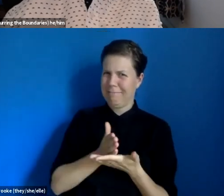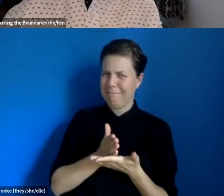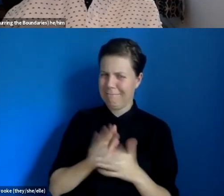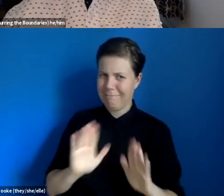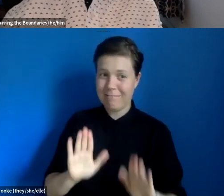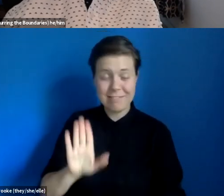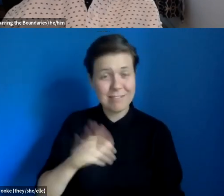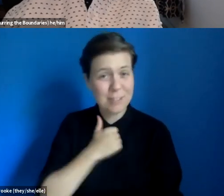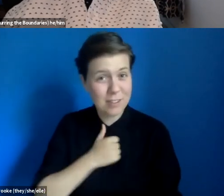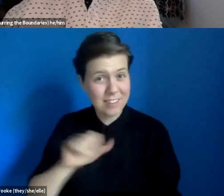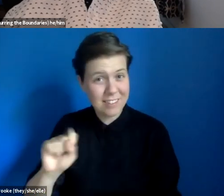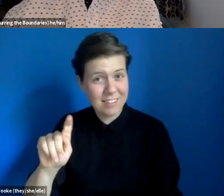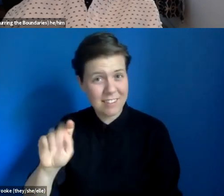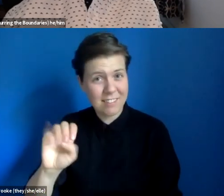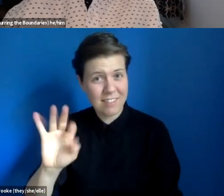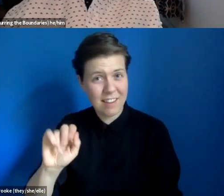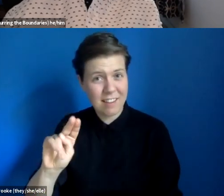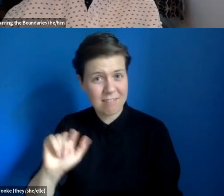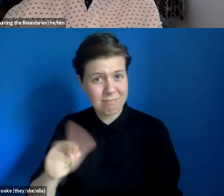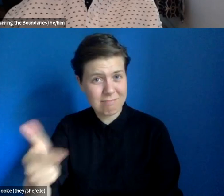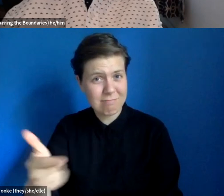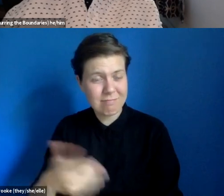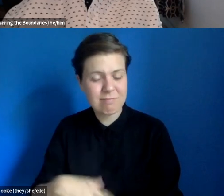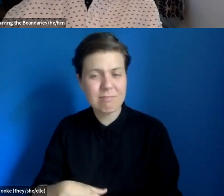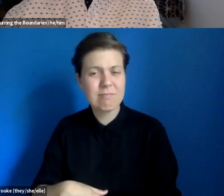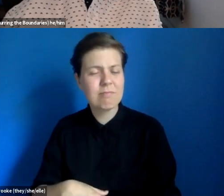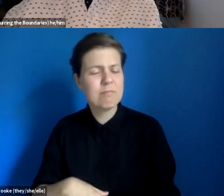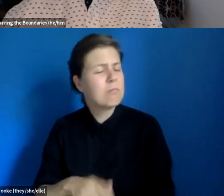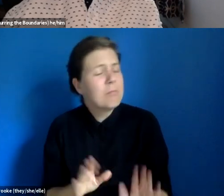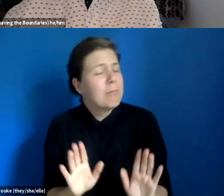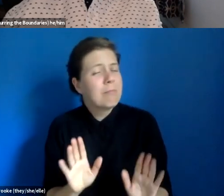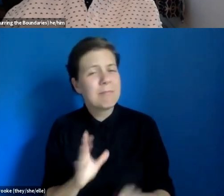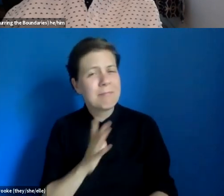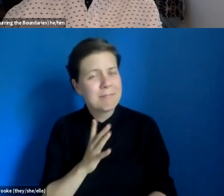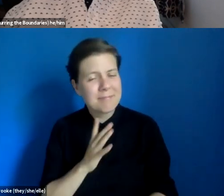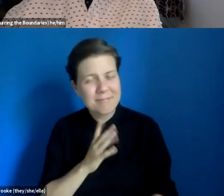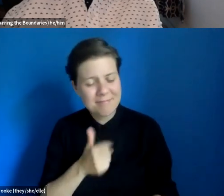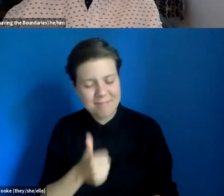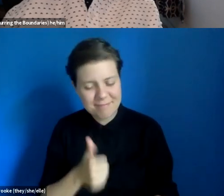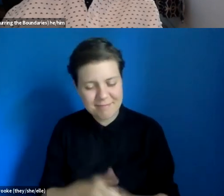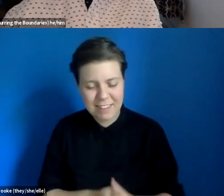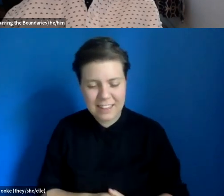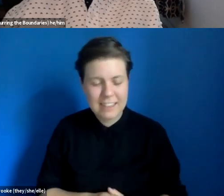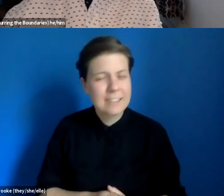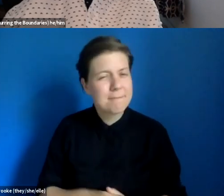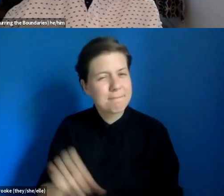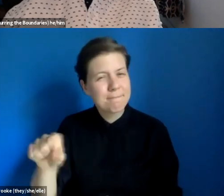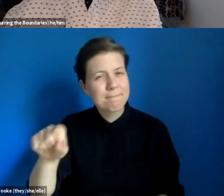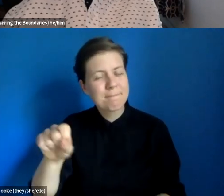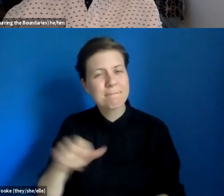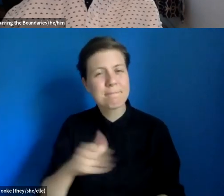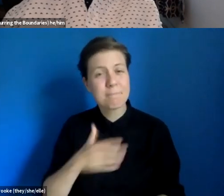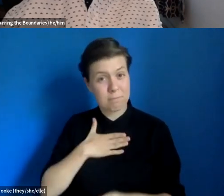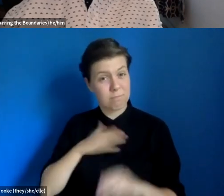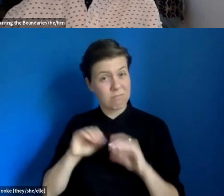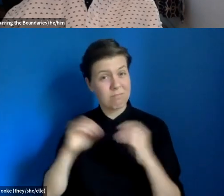that? Sorry, before I completely. I was just thinking. One thing we were trying to kind of take into account with